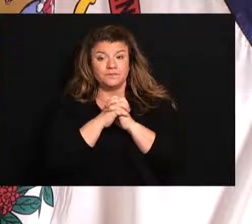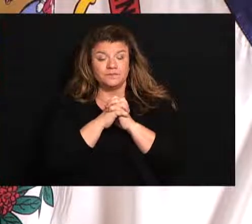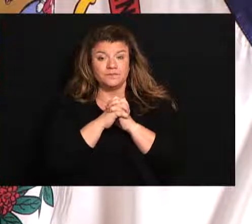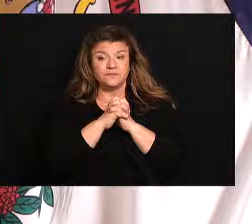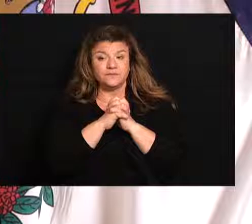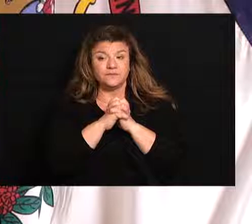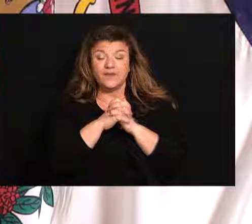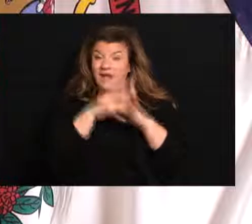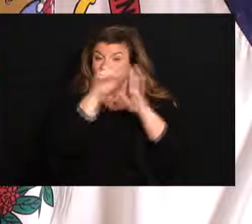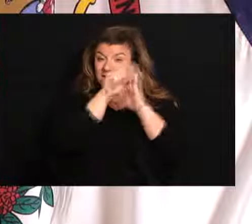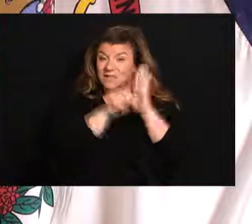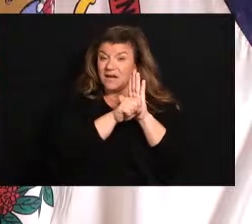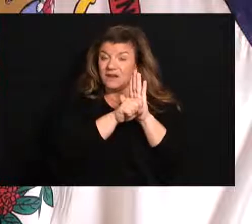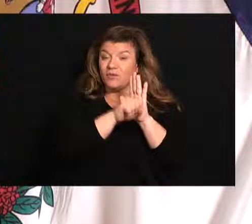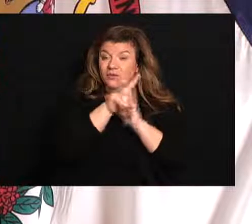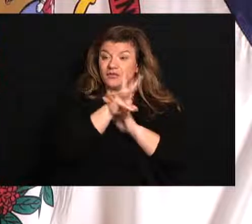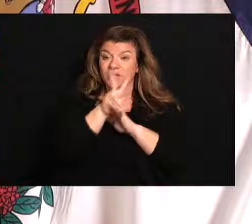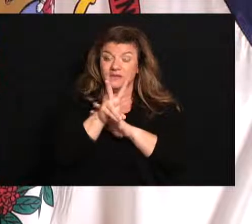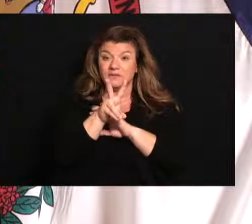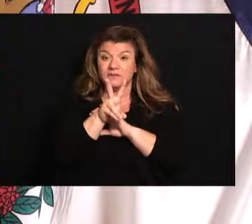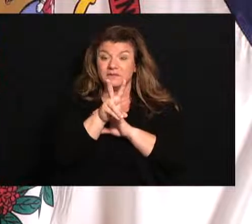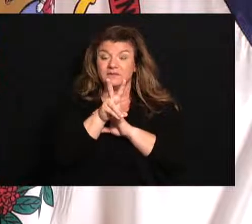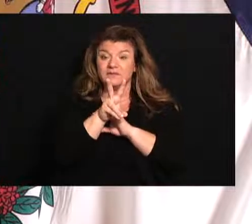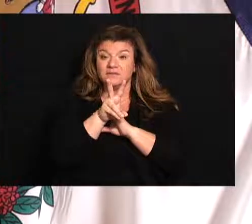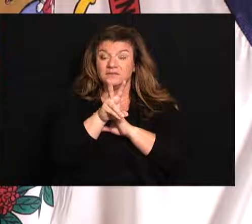in the state of West Virginia,